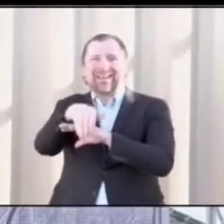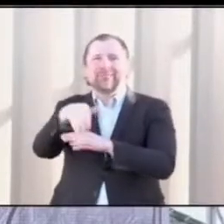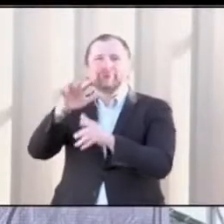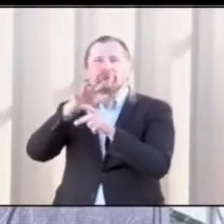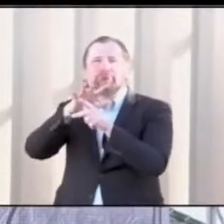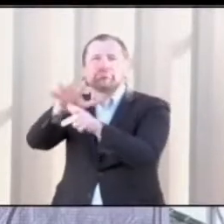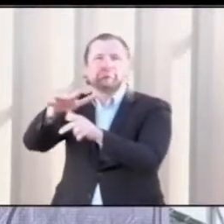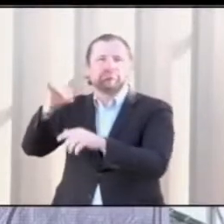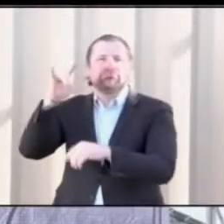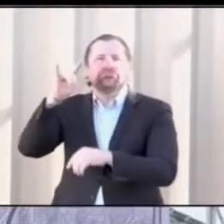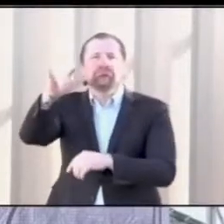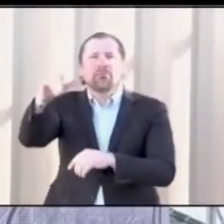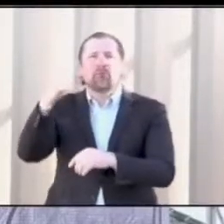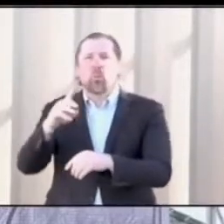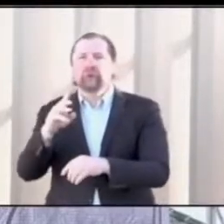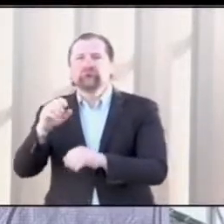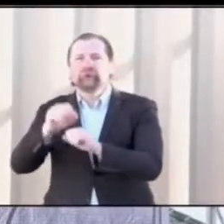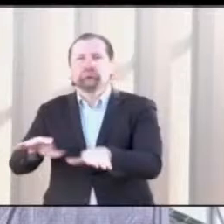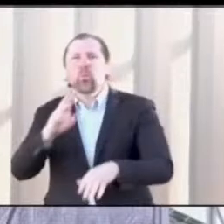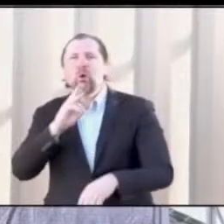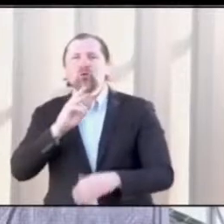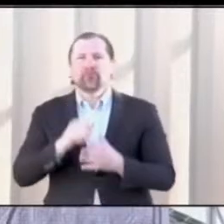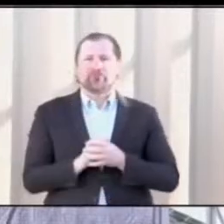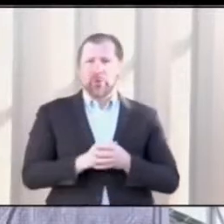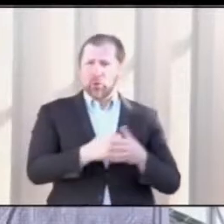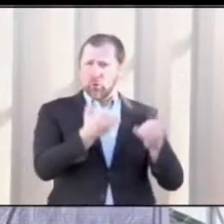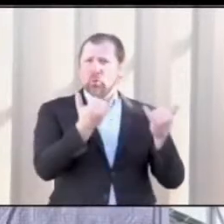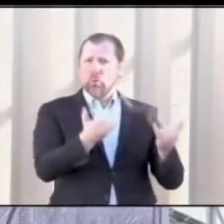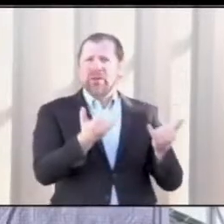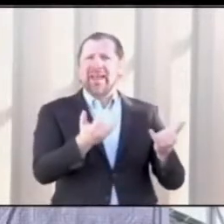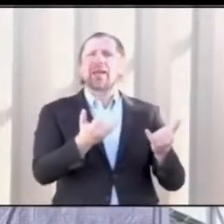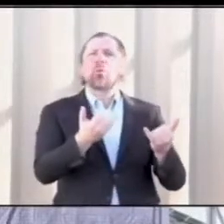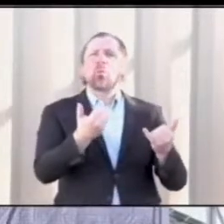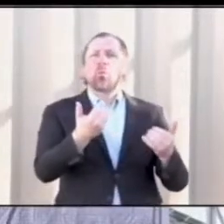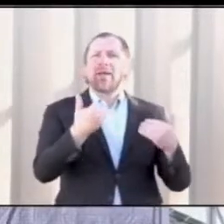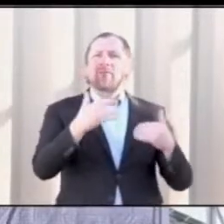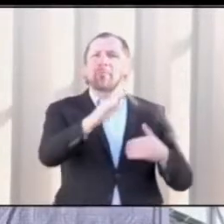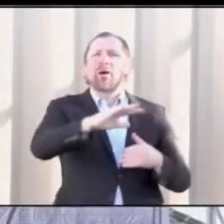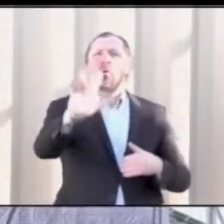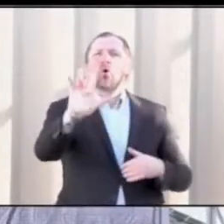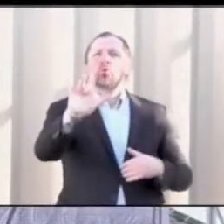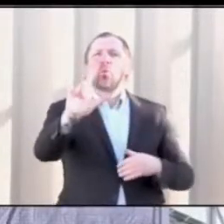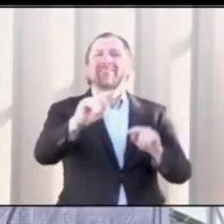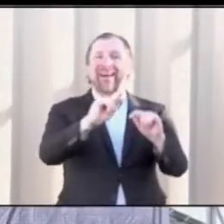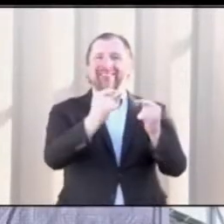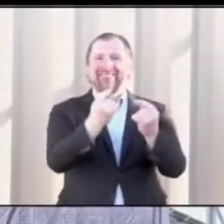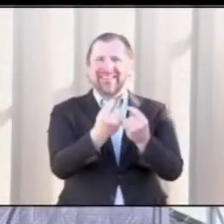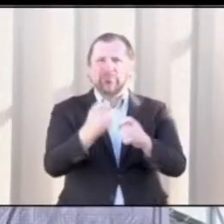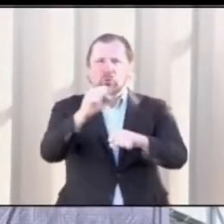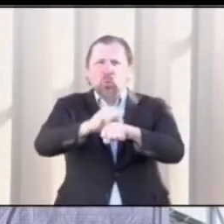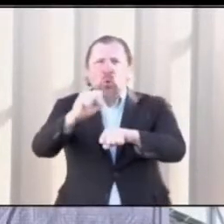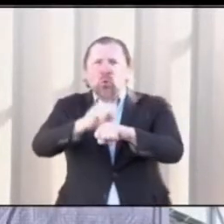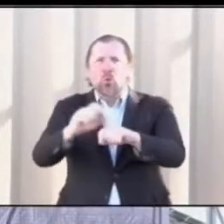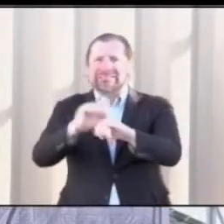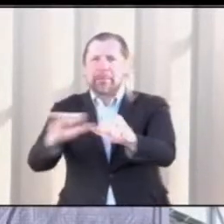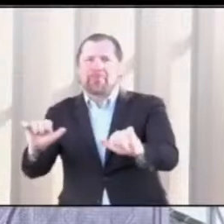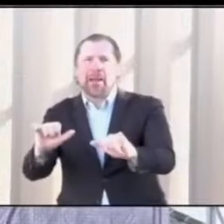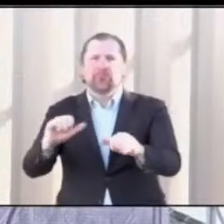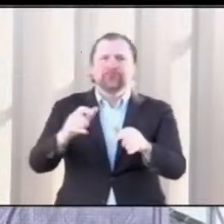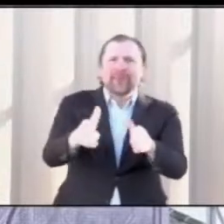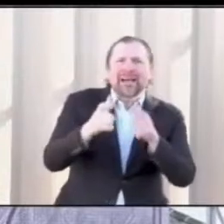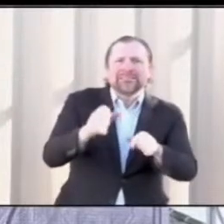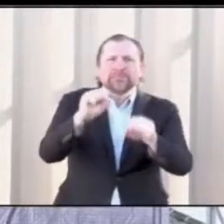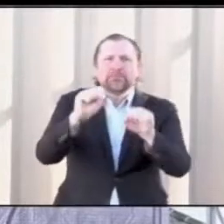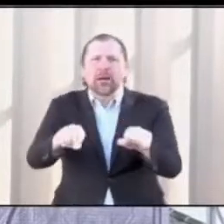heard earlier, the DINS is damage inspections is occurring. We still have 25 teams deployed working as fast as possible